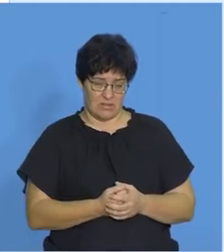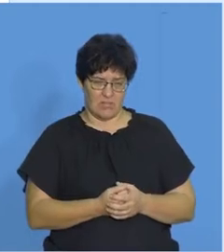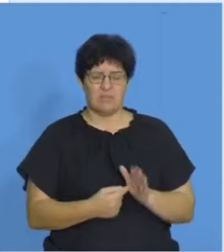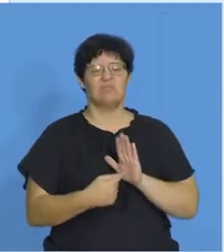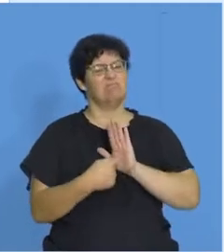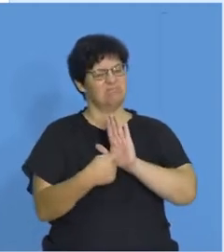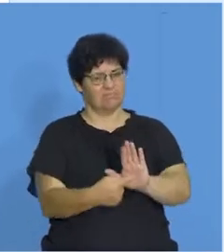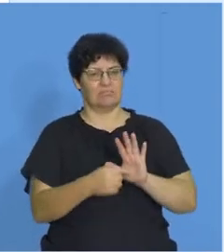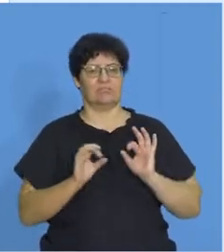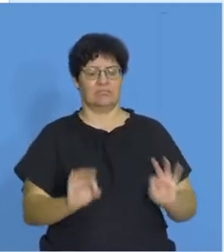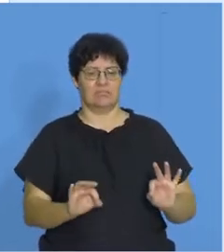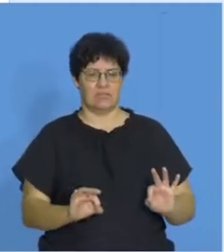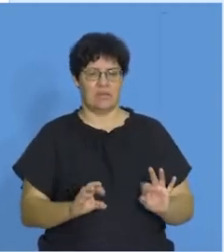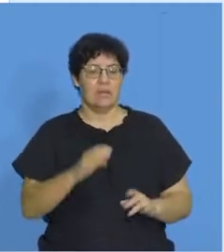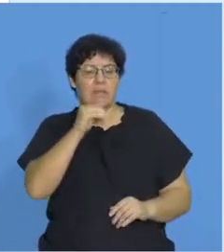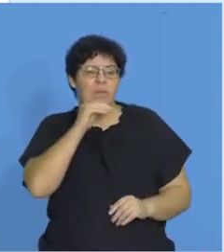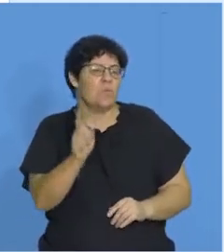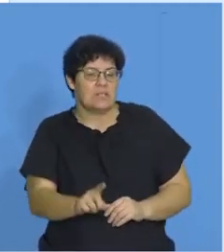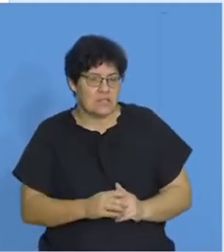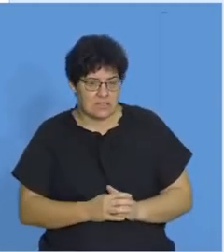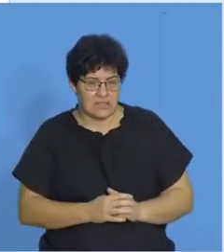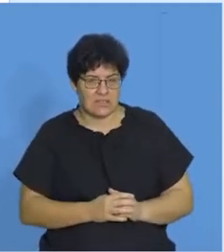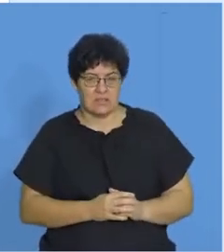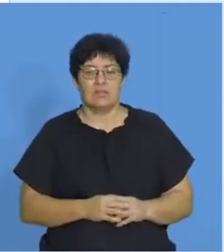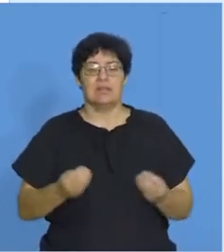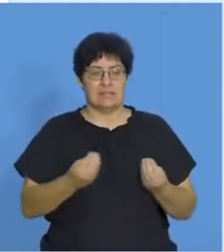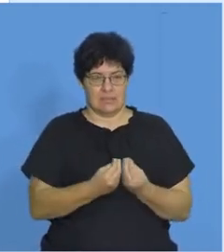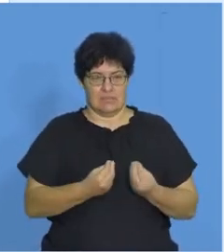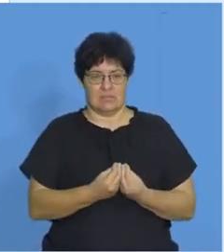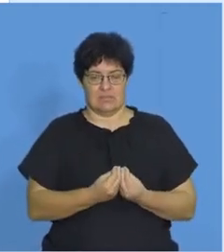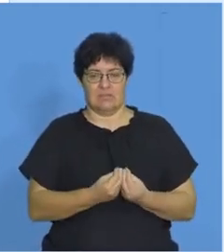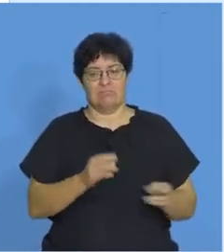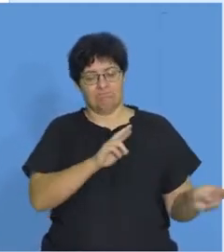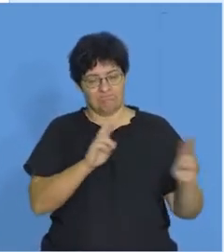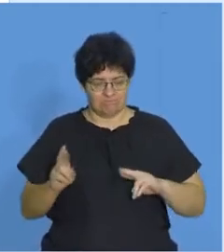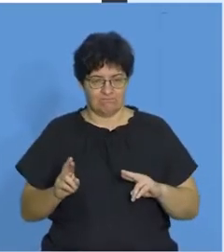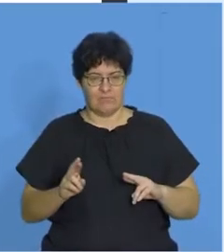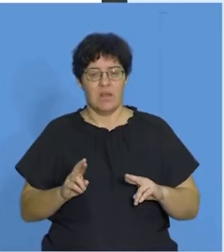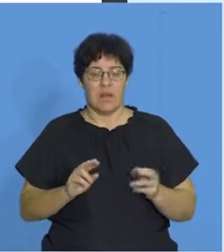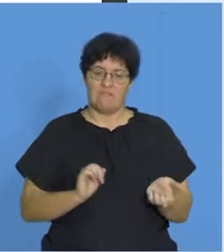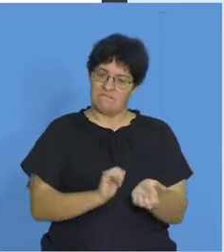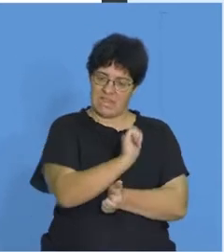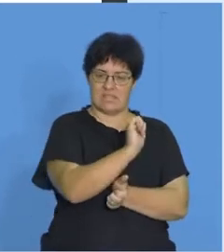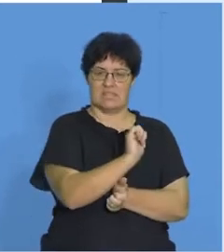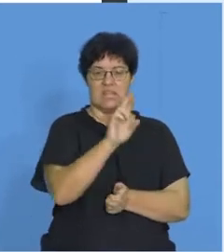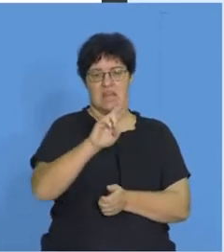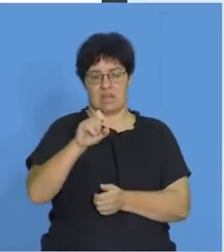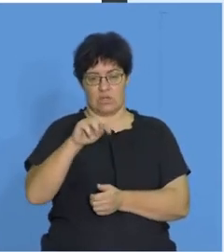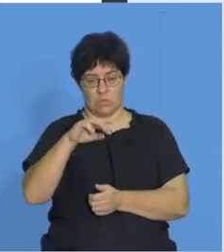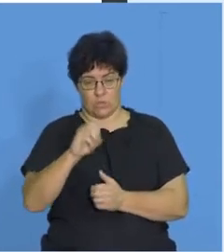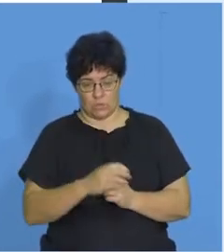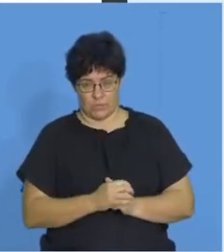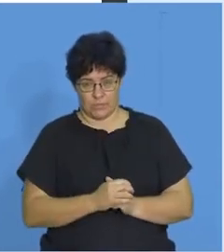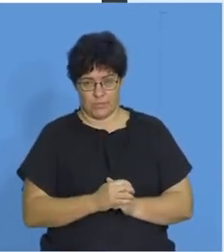is a typical example of what exactly it means when we say substances actually react in fixed ratios,